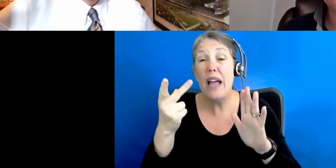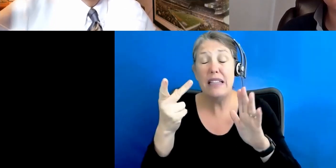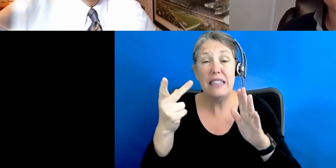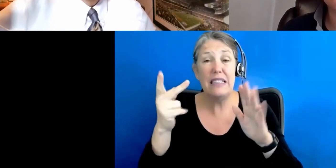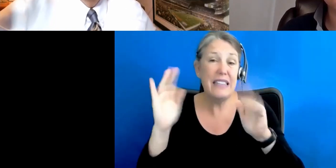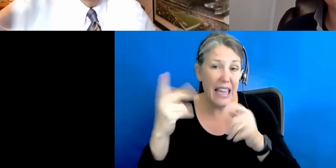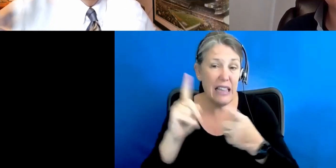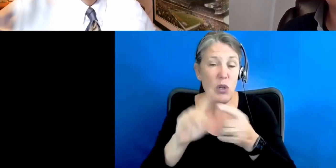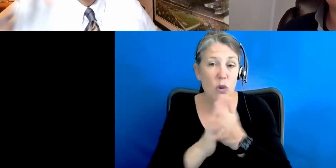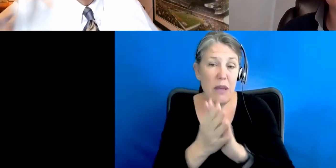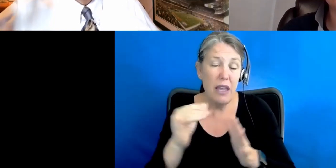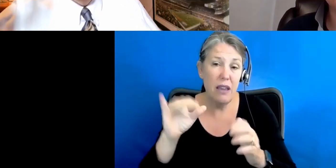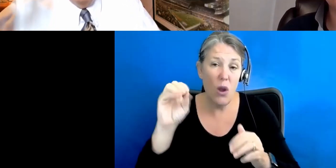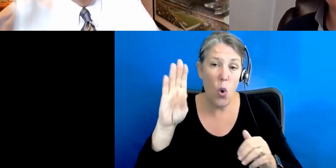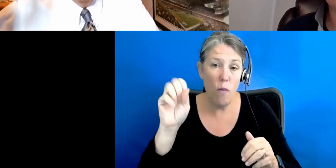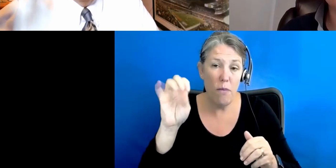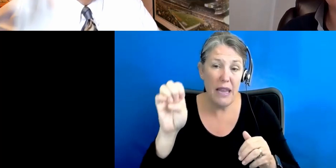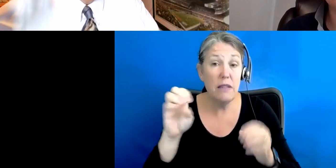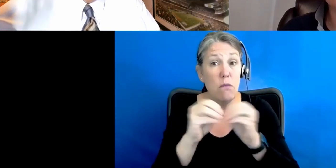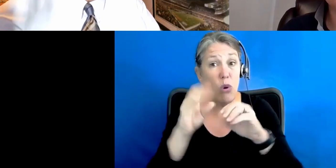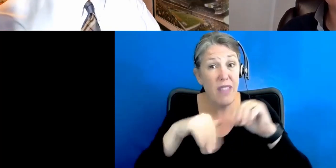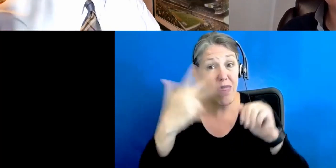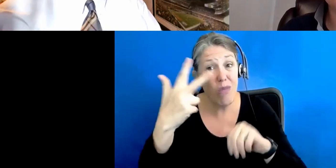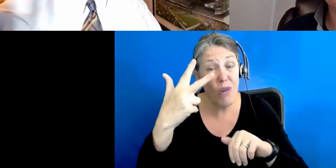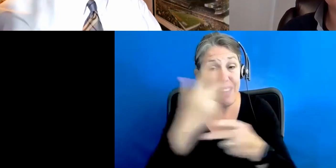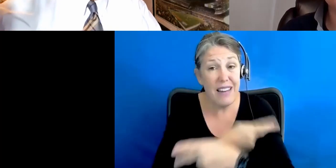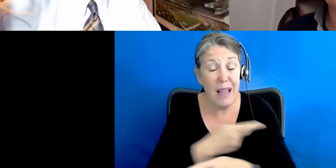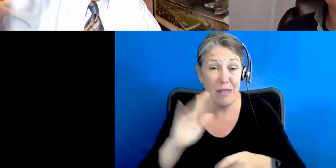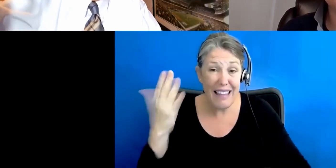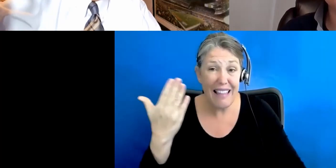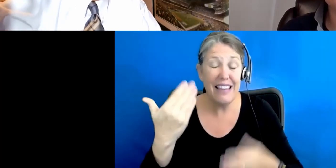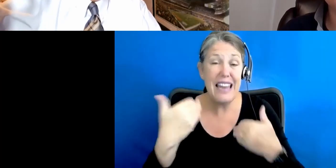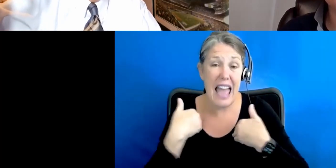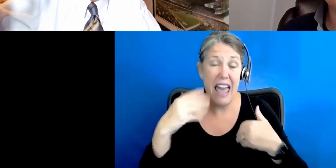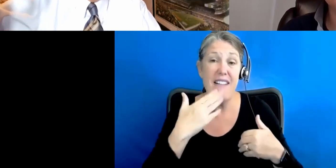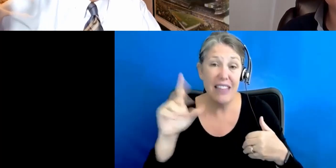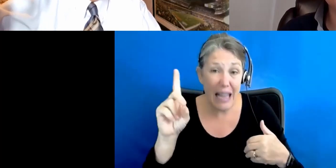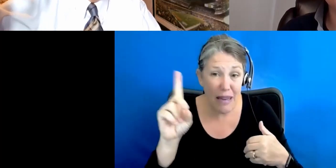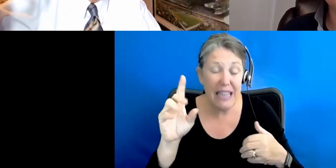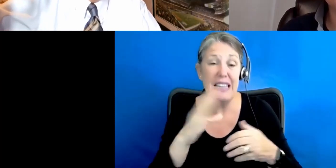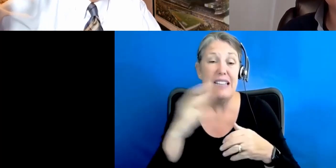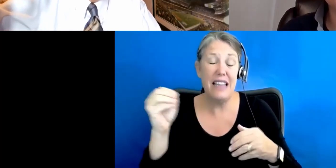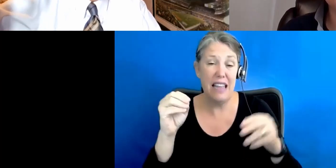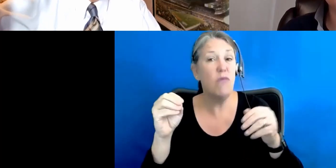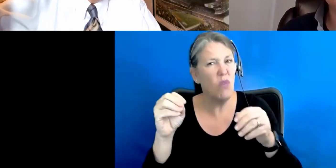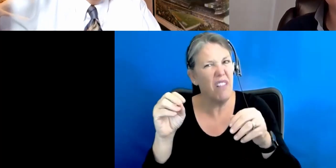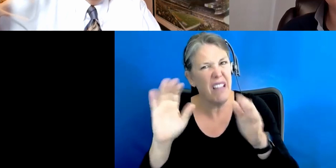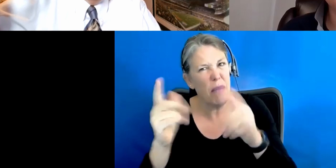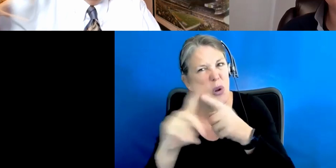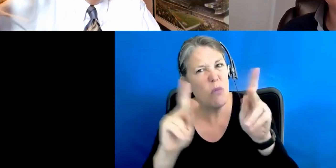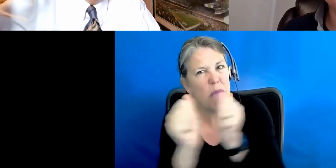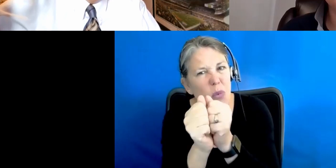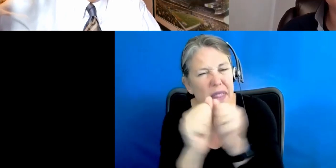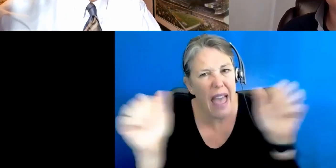without disabilities. You're more than 3 times likely to have diabetes than those without disabilities. You're significantly